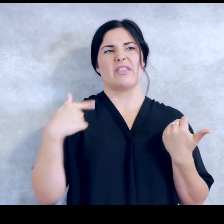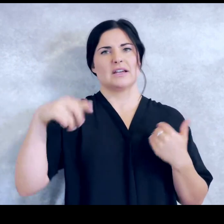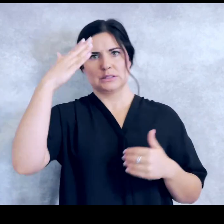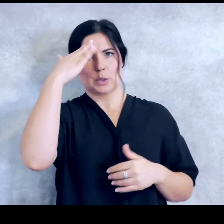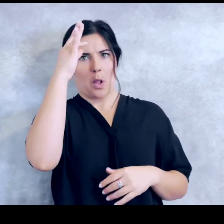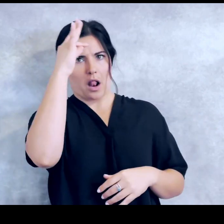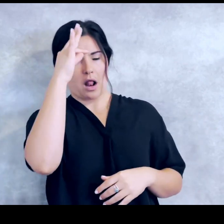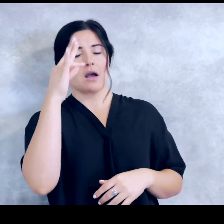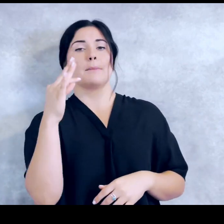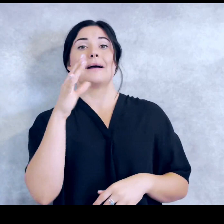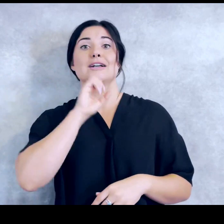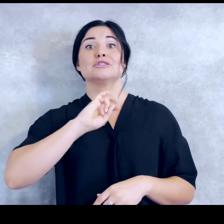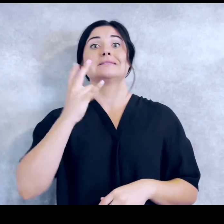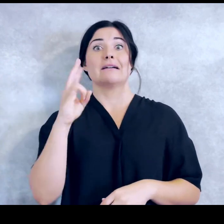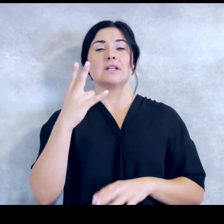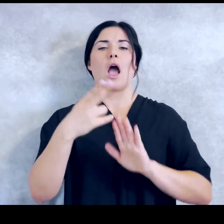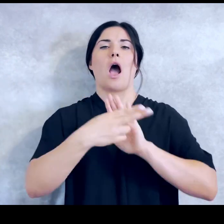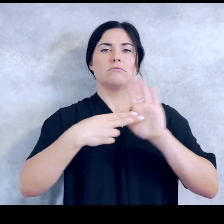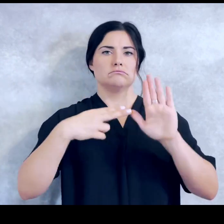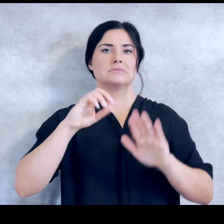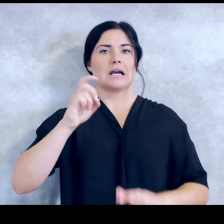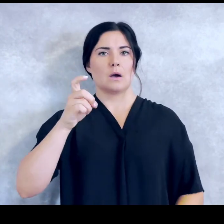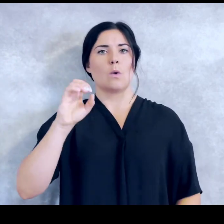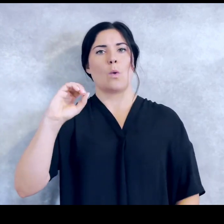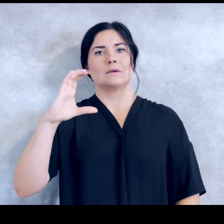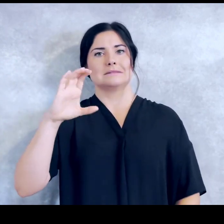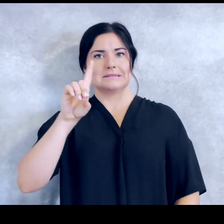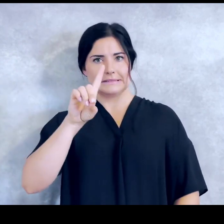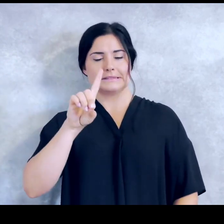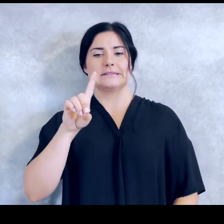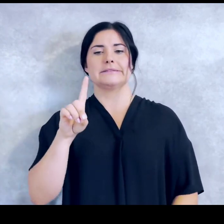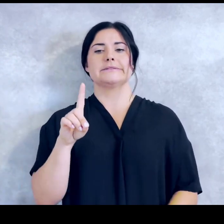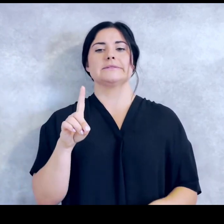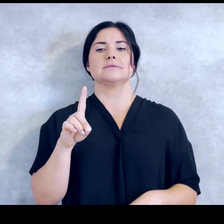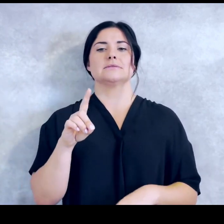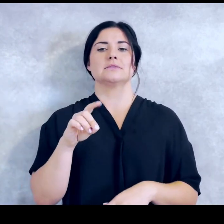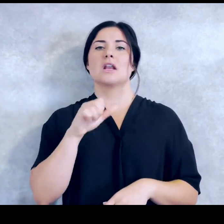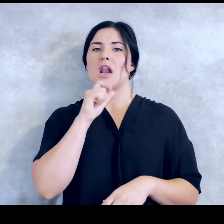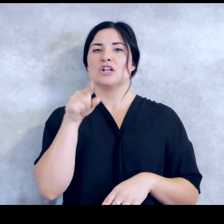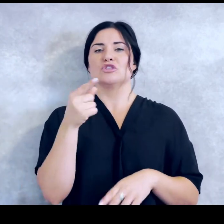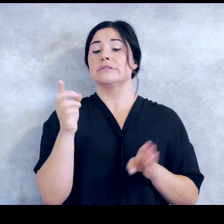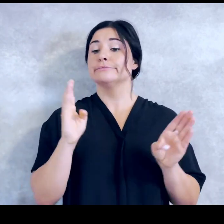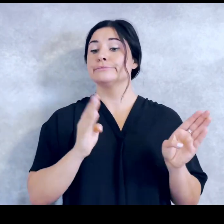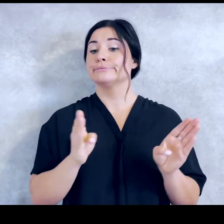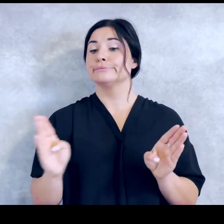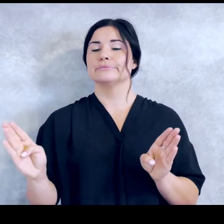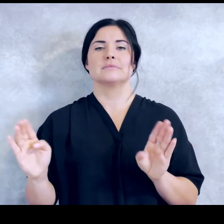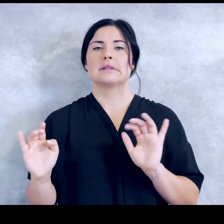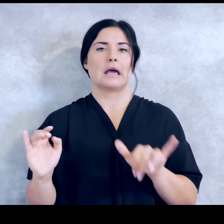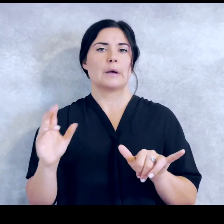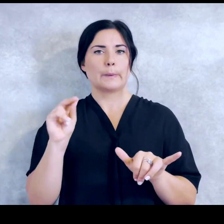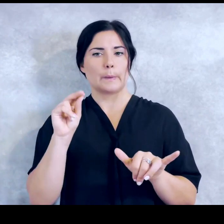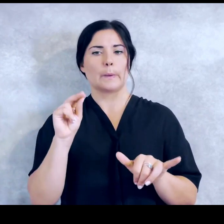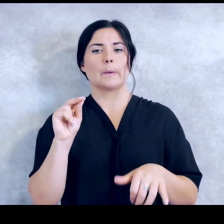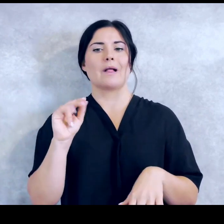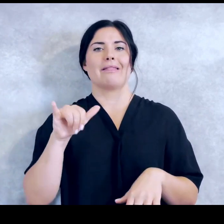by then. But when I was 17, I got diagnosed again. And my OCD is not just getting organized and everything. It's not